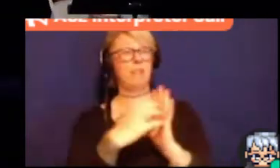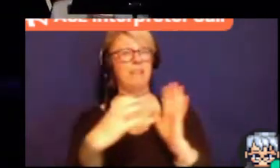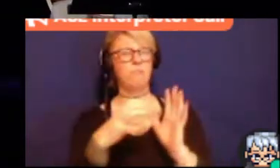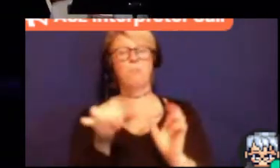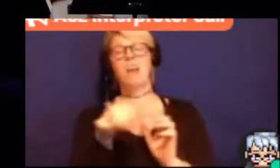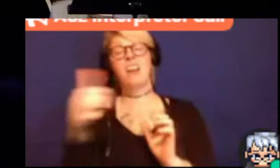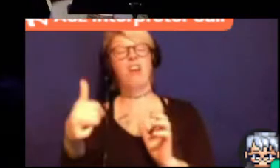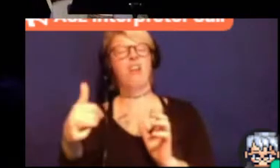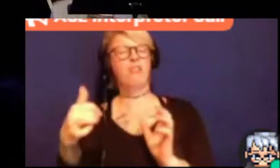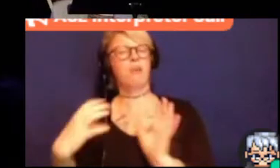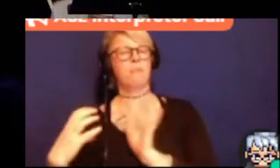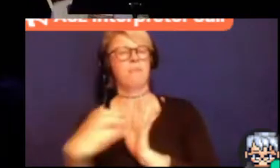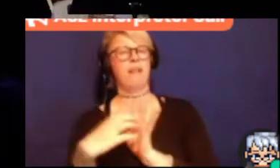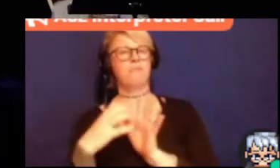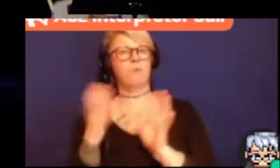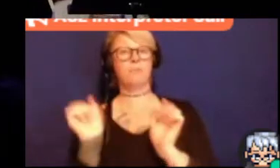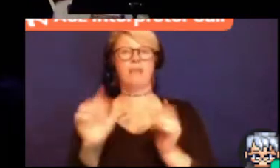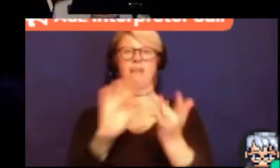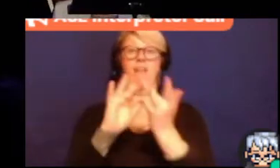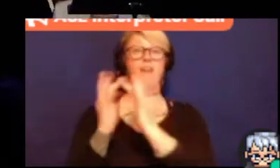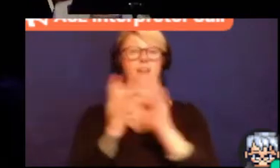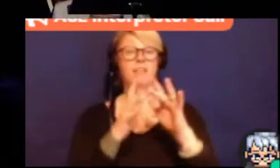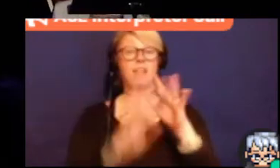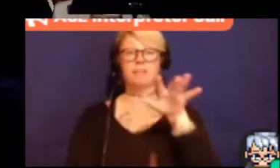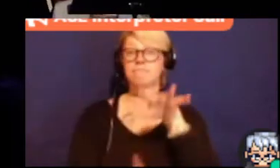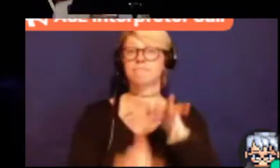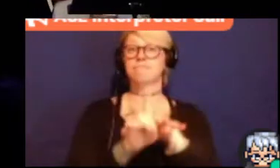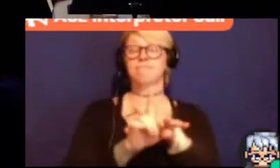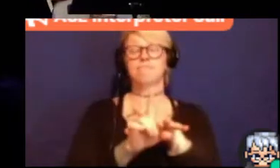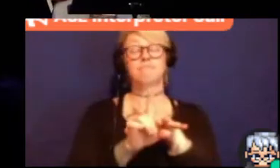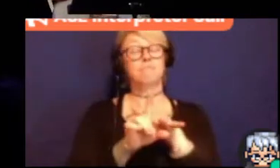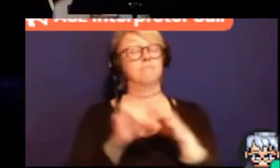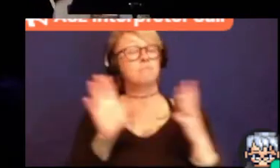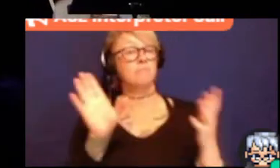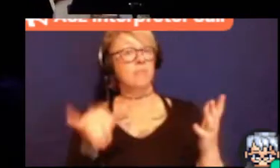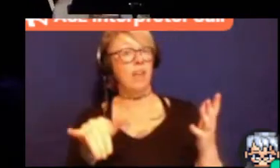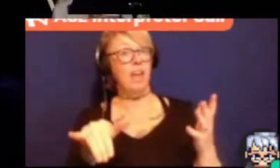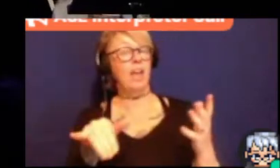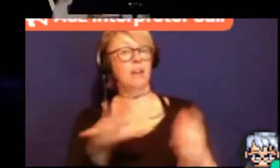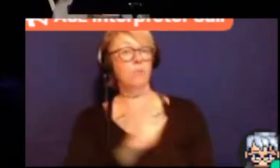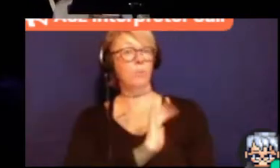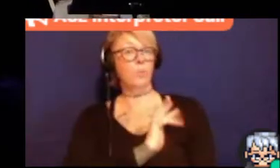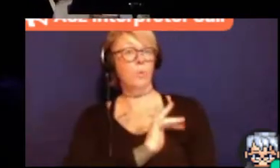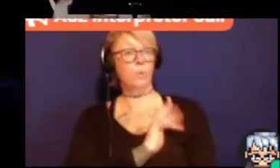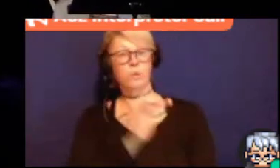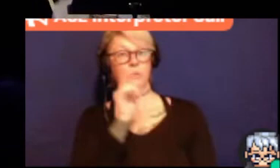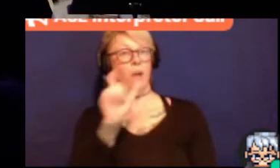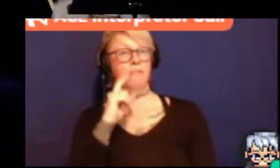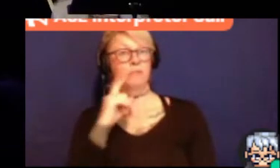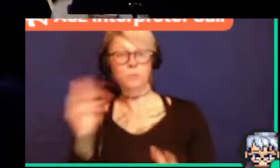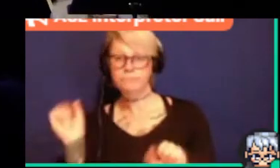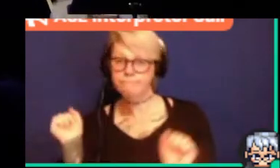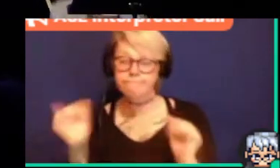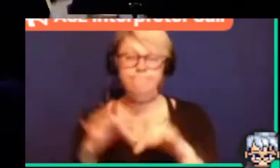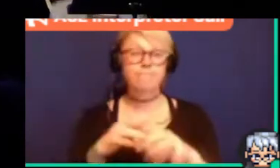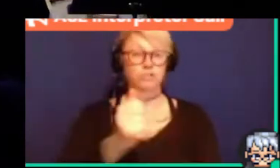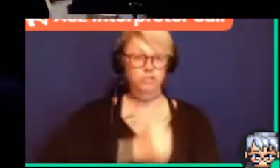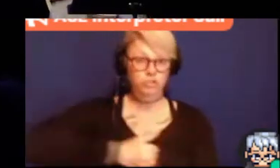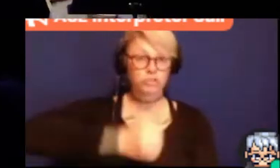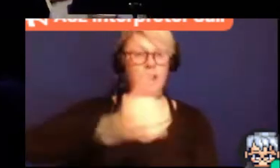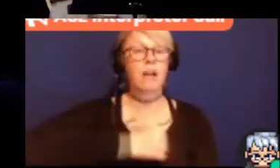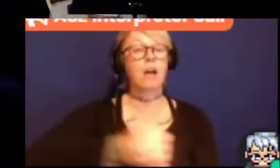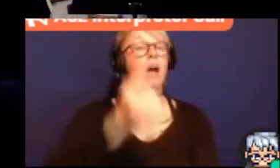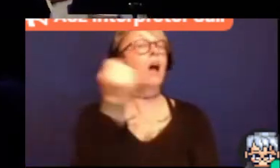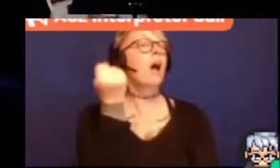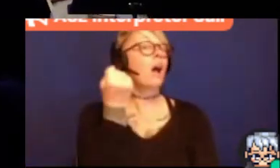together without being in the same physical space, the technology and high-speed internet involved to make it happen are inaccessible to many